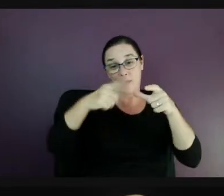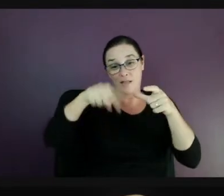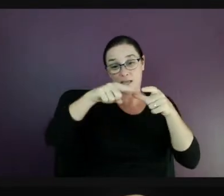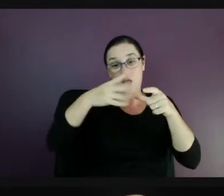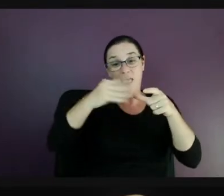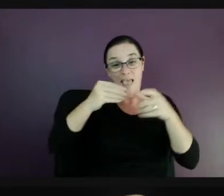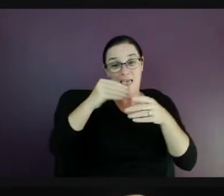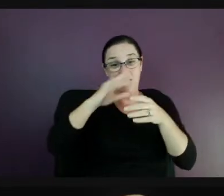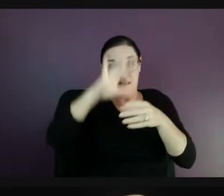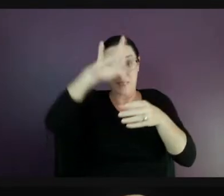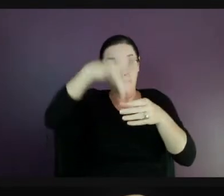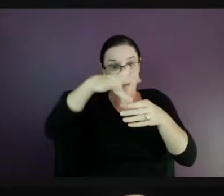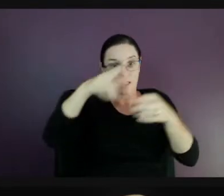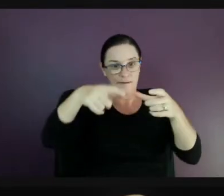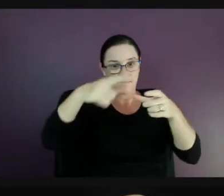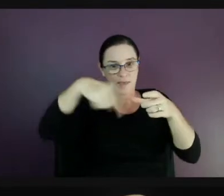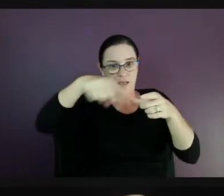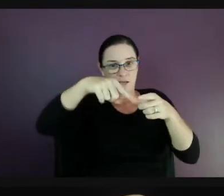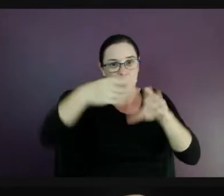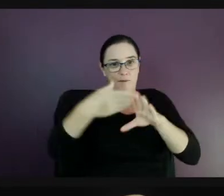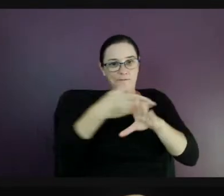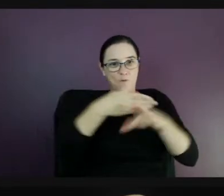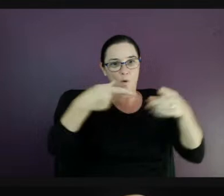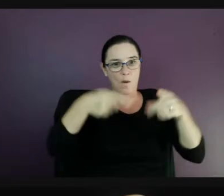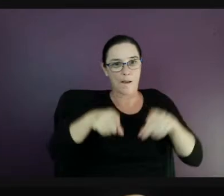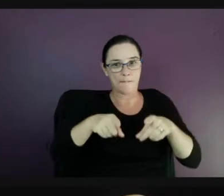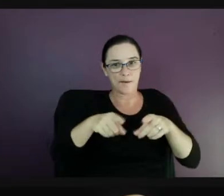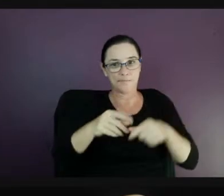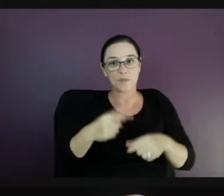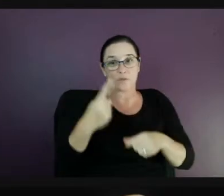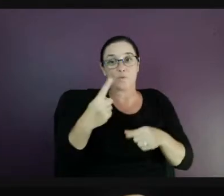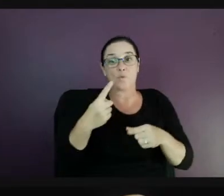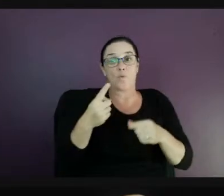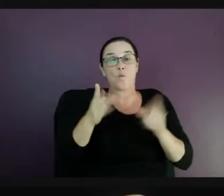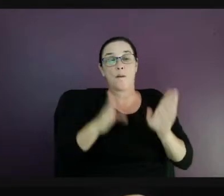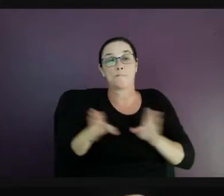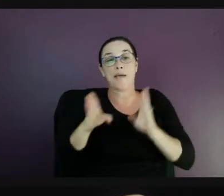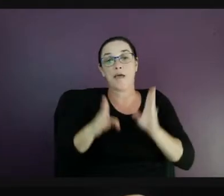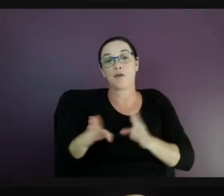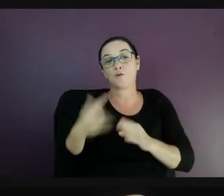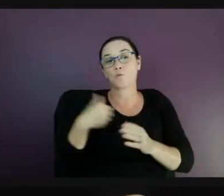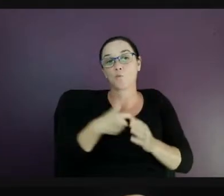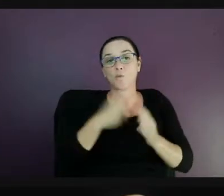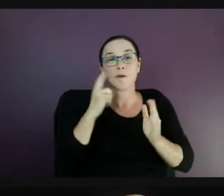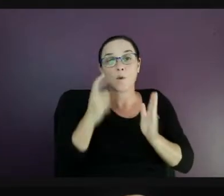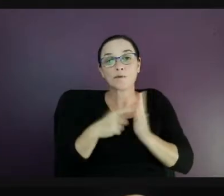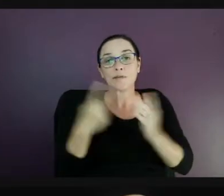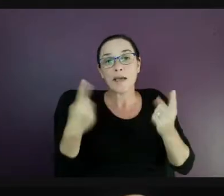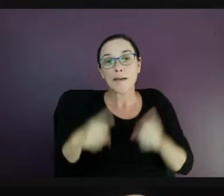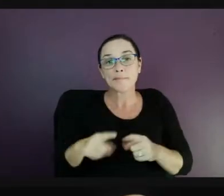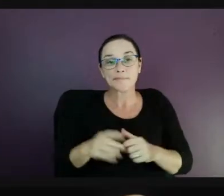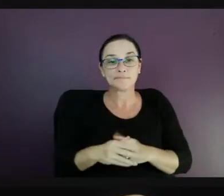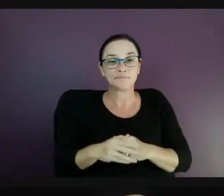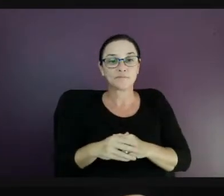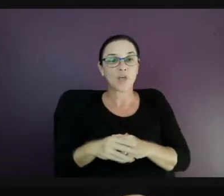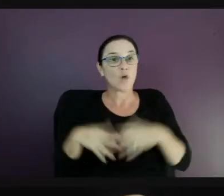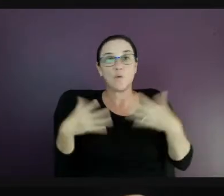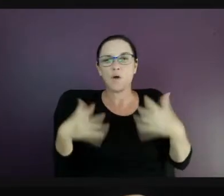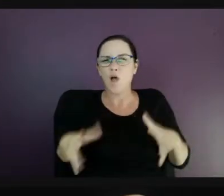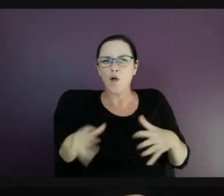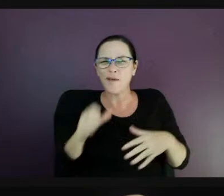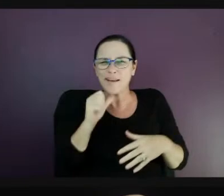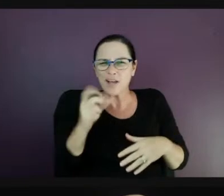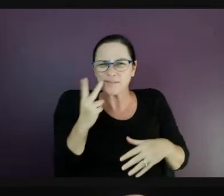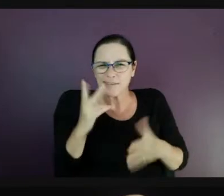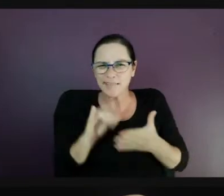well before the eruption began. So that's kind of one pattern that we see. That was what happened last time. We're already not seeing that this time. Something's a little bit